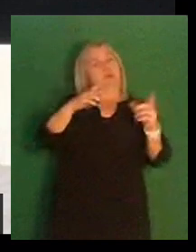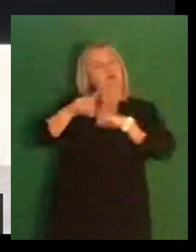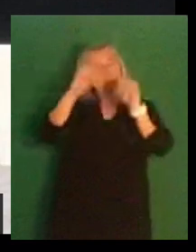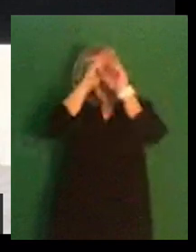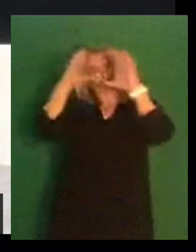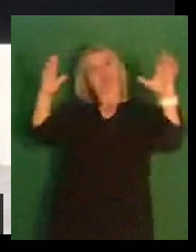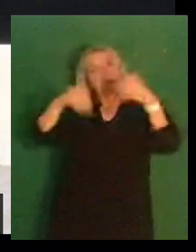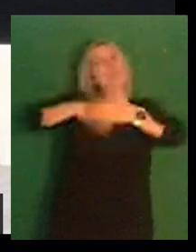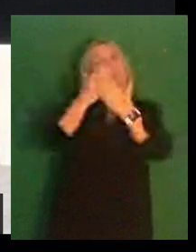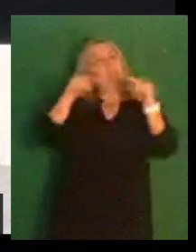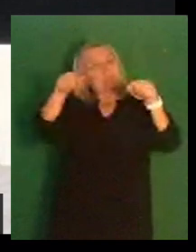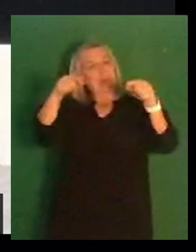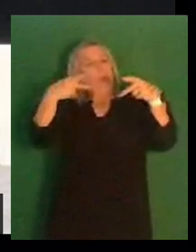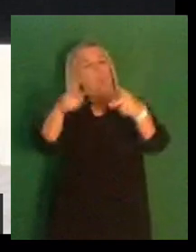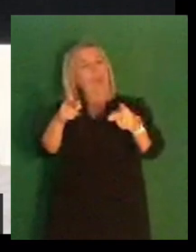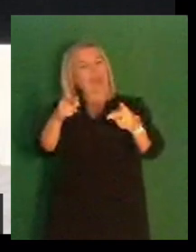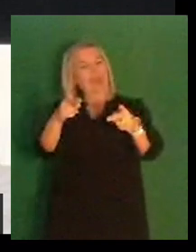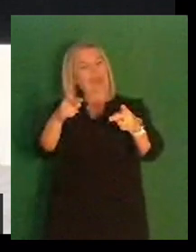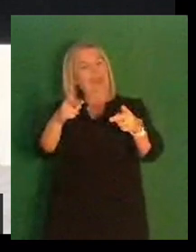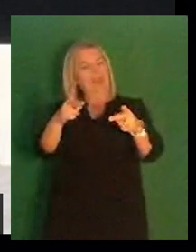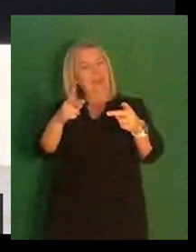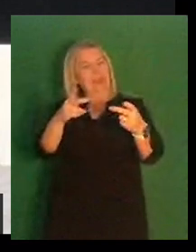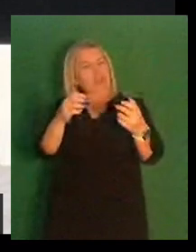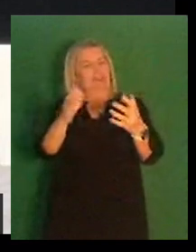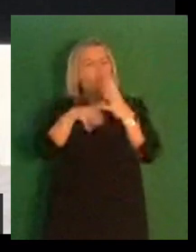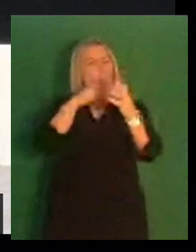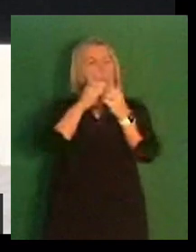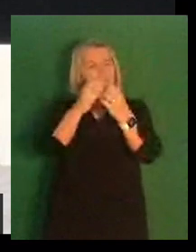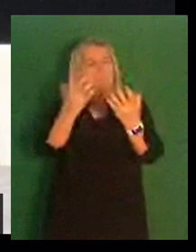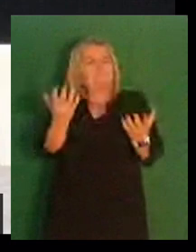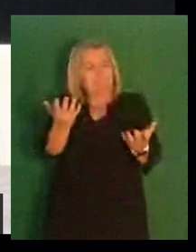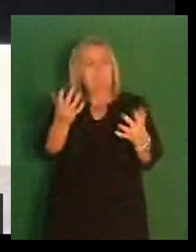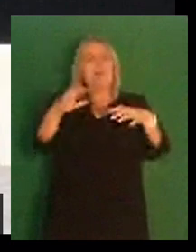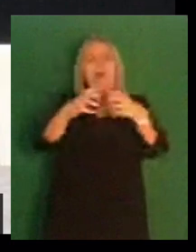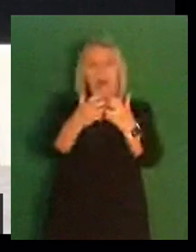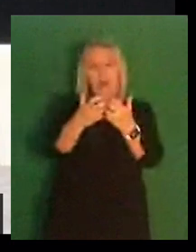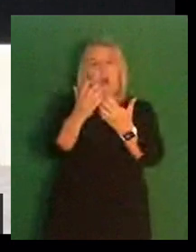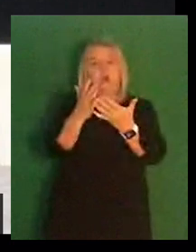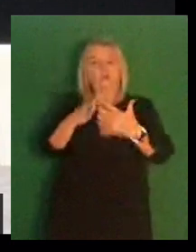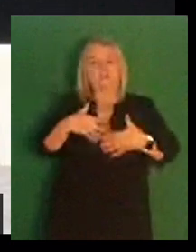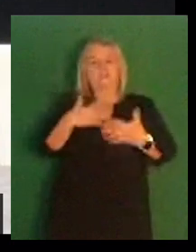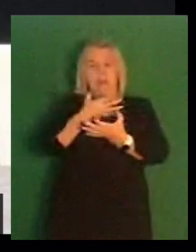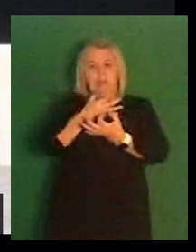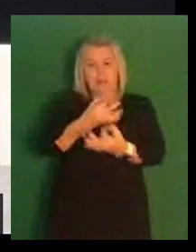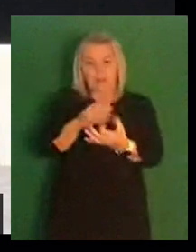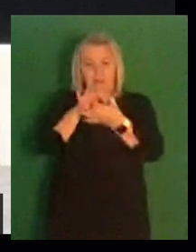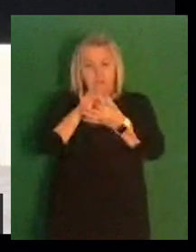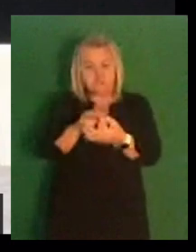myself for the web browser is kind of, how can I create something that gives you a real feeling of being in a space, like actually affects